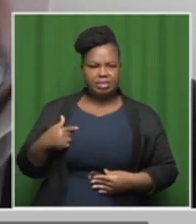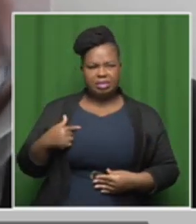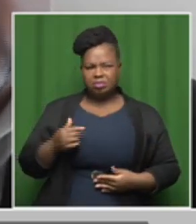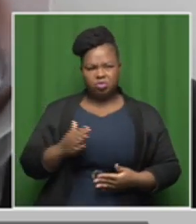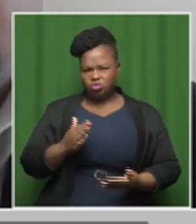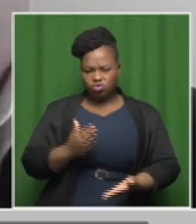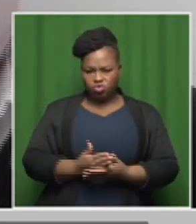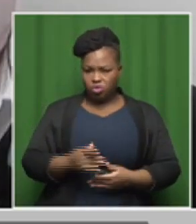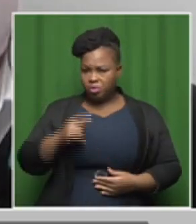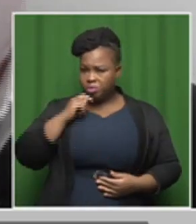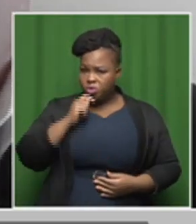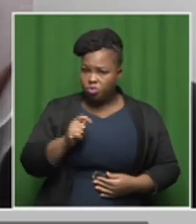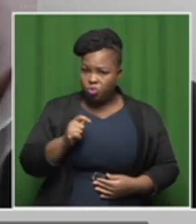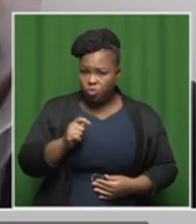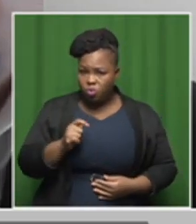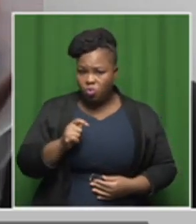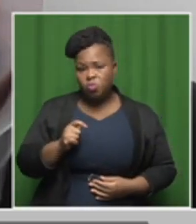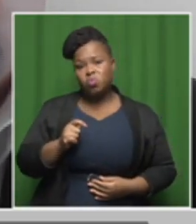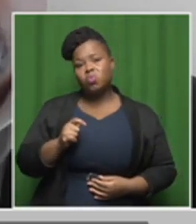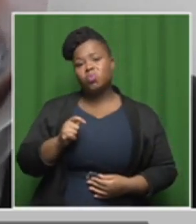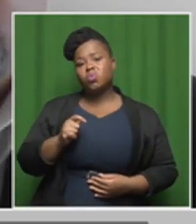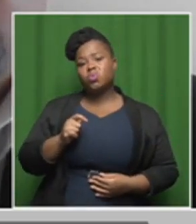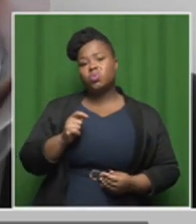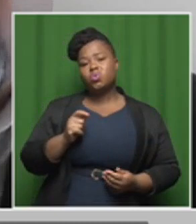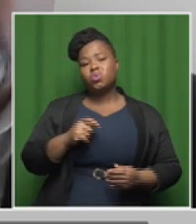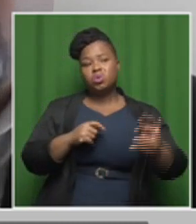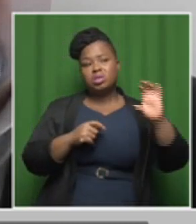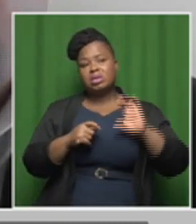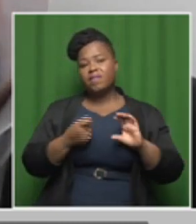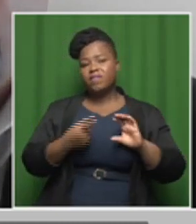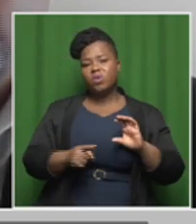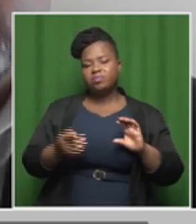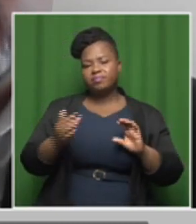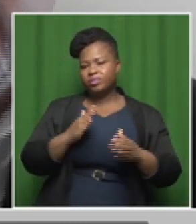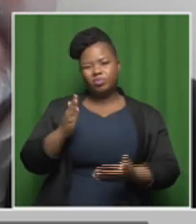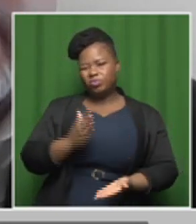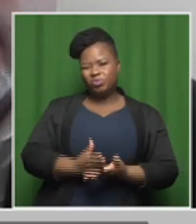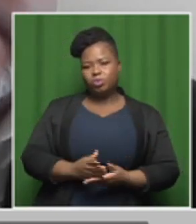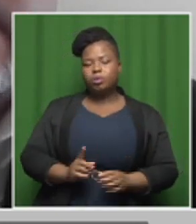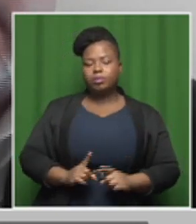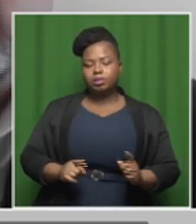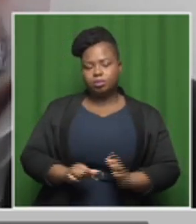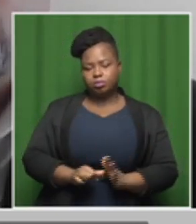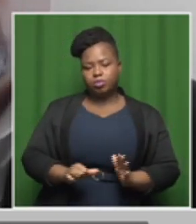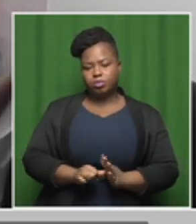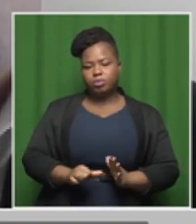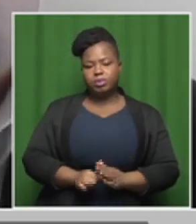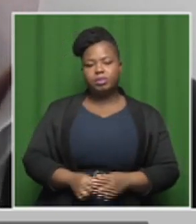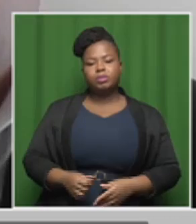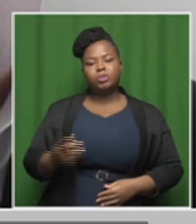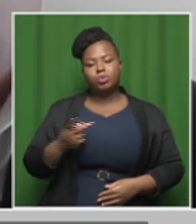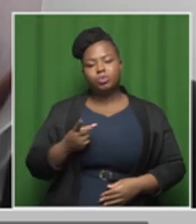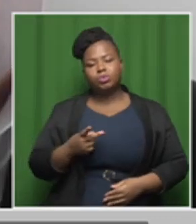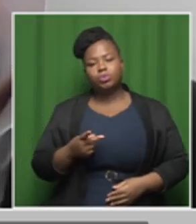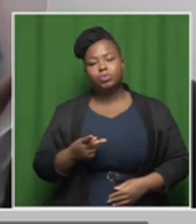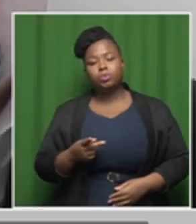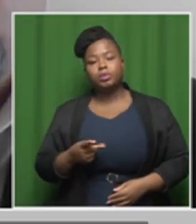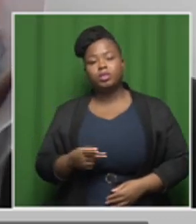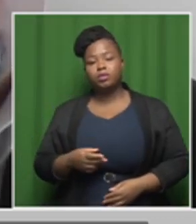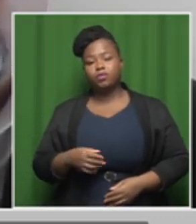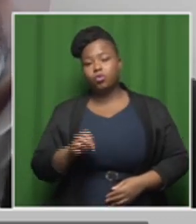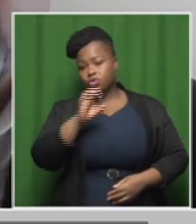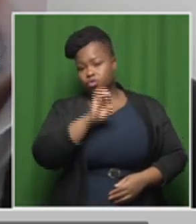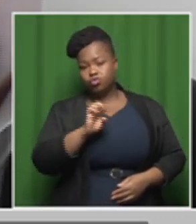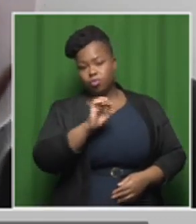an exact like for like, but certainly the environment is very important to the European